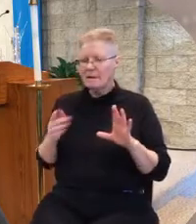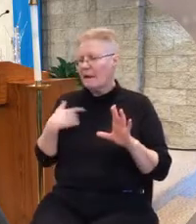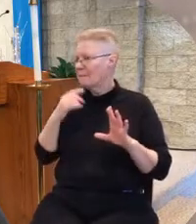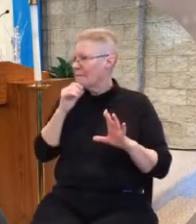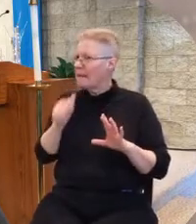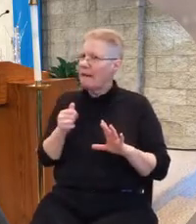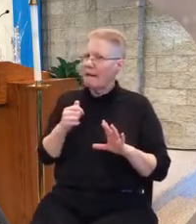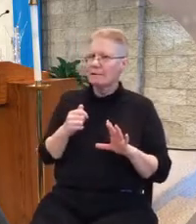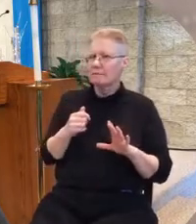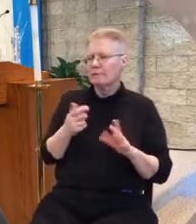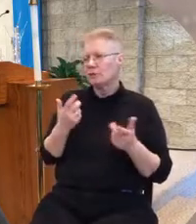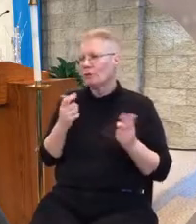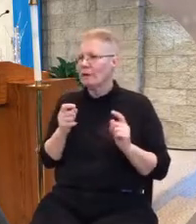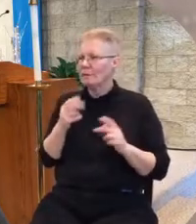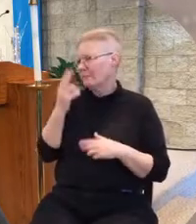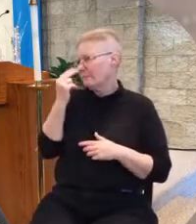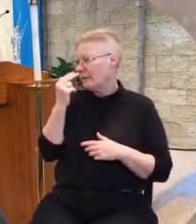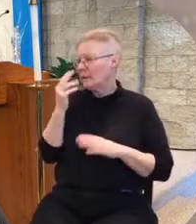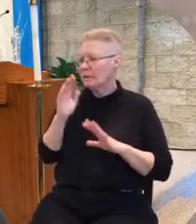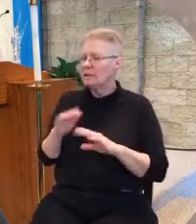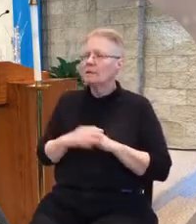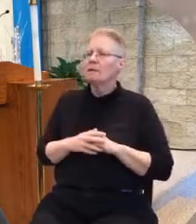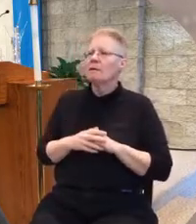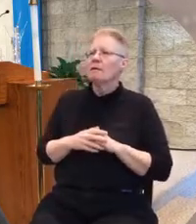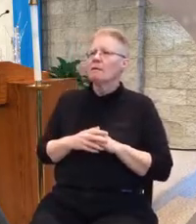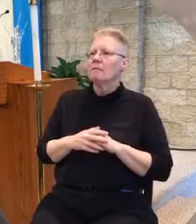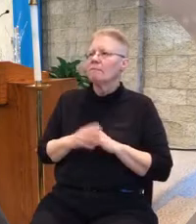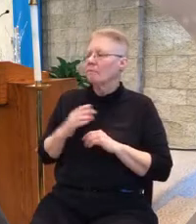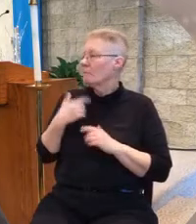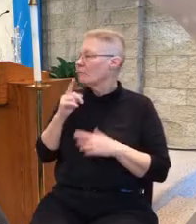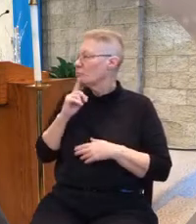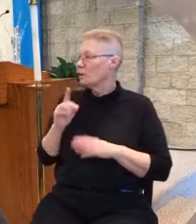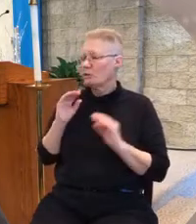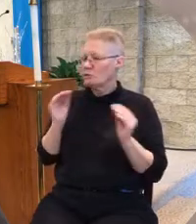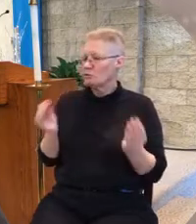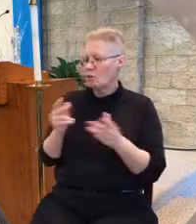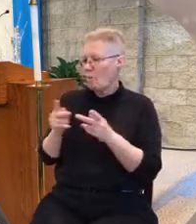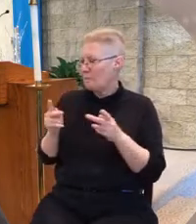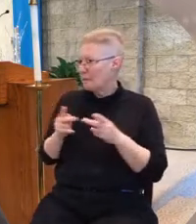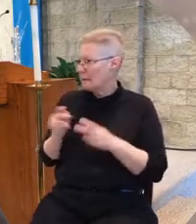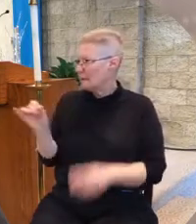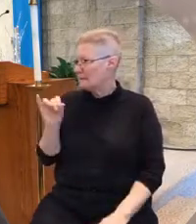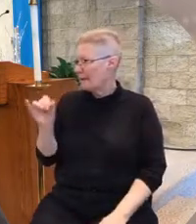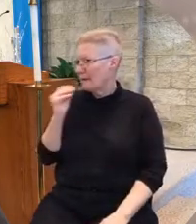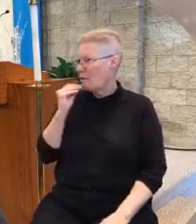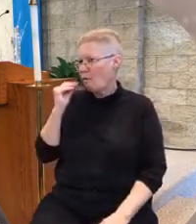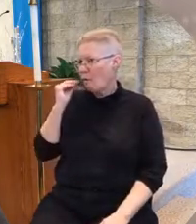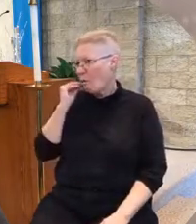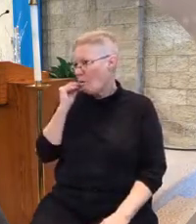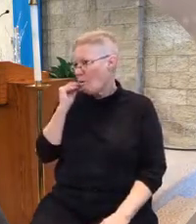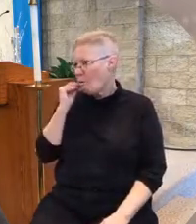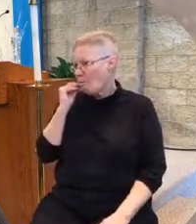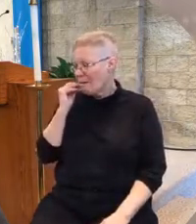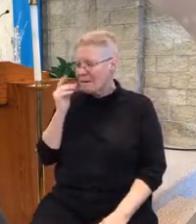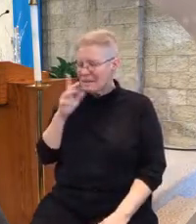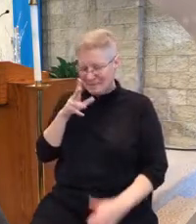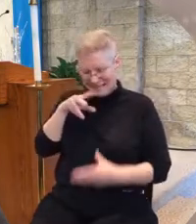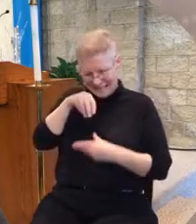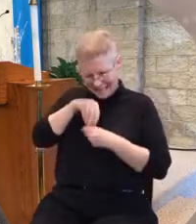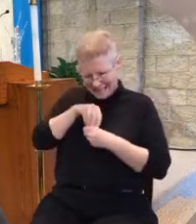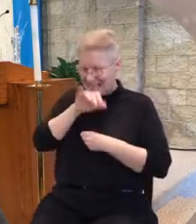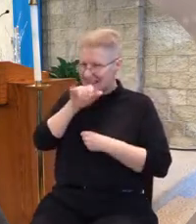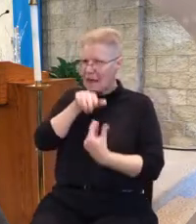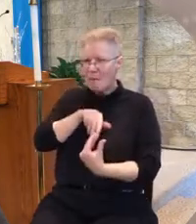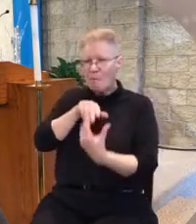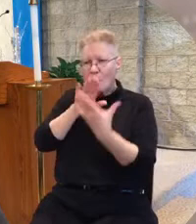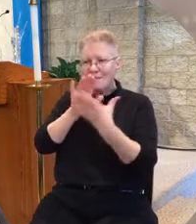or anything like that, there's no place like home. There is no place like being in that presence and power, and you're not afraid